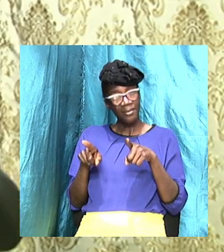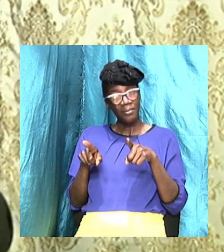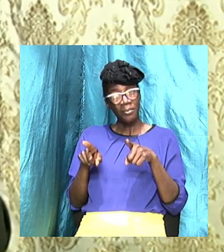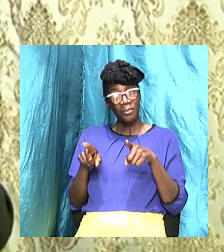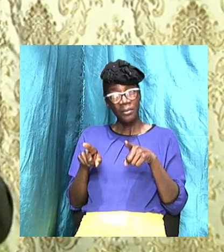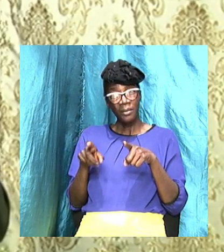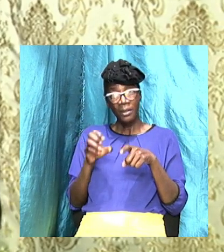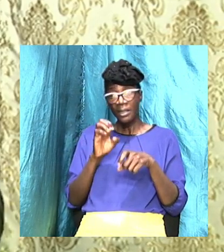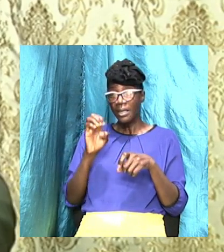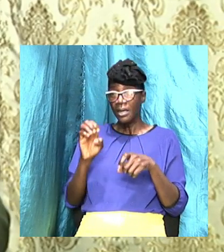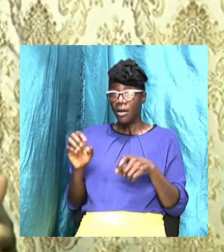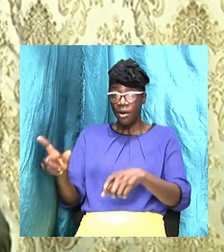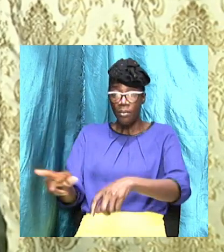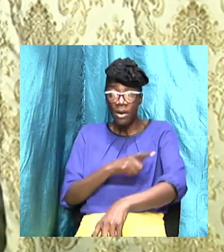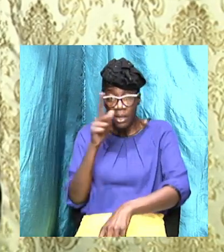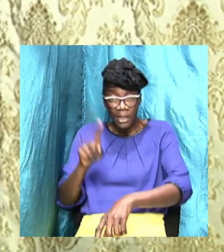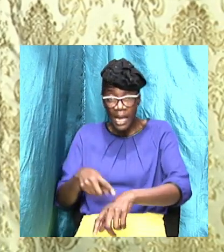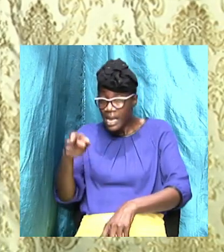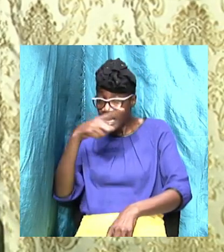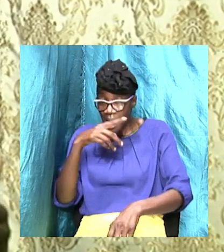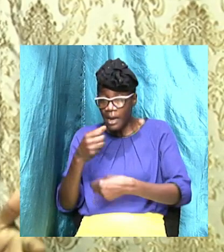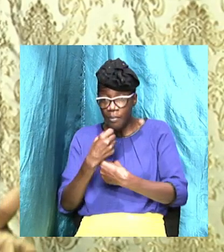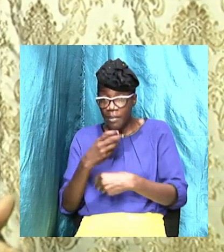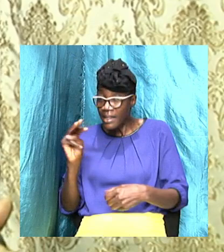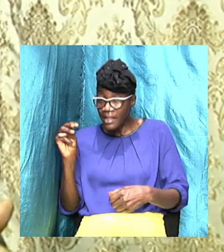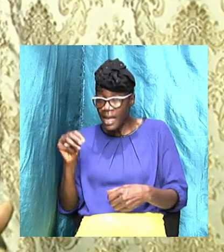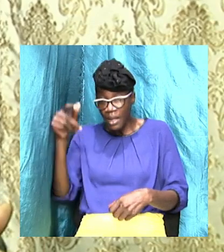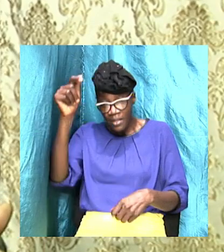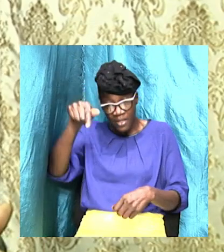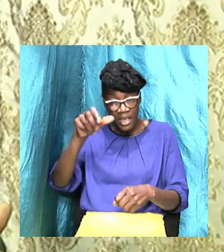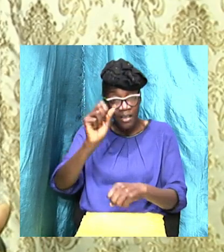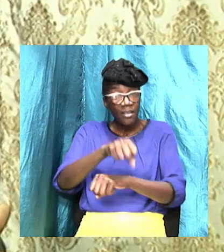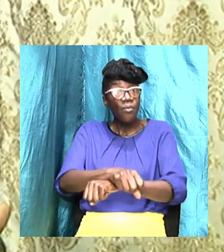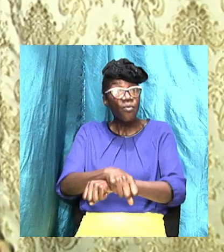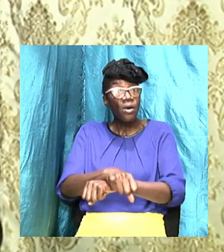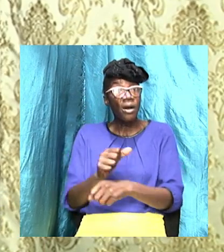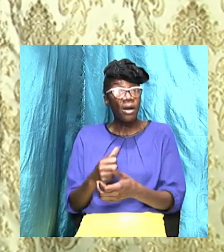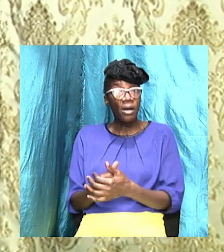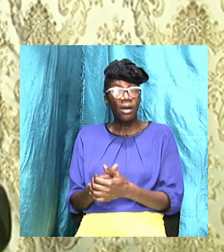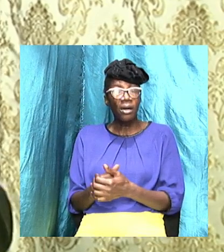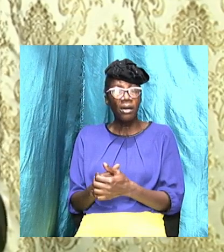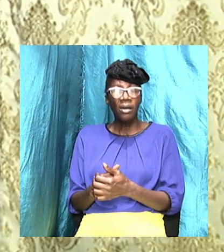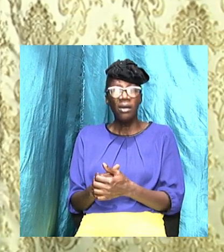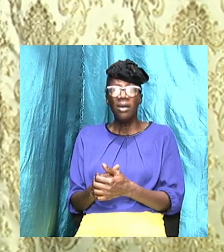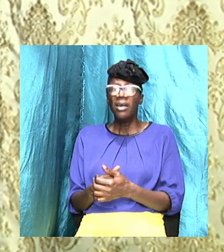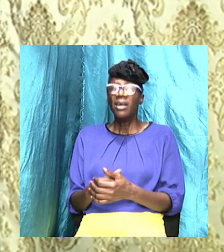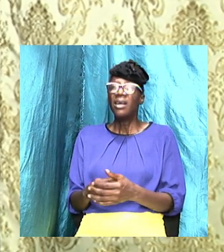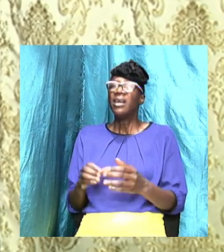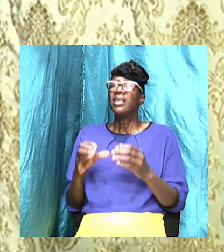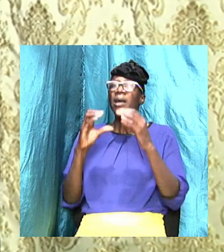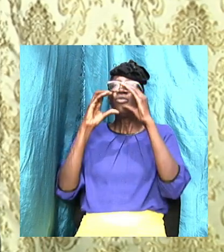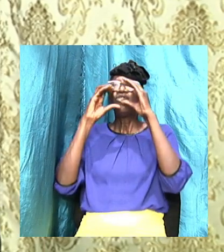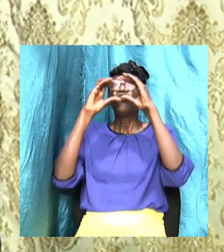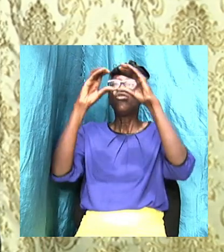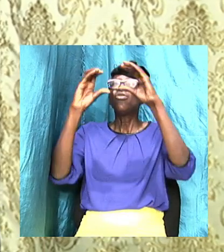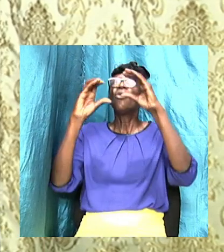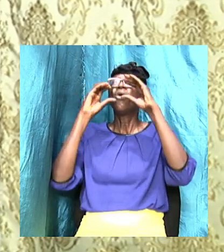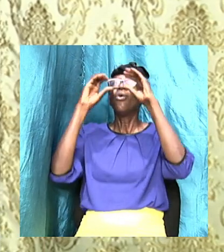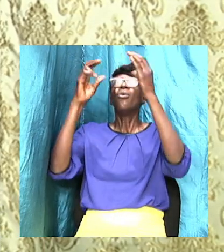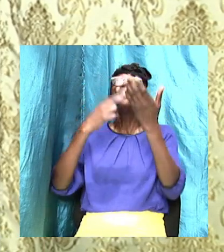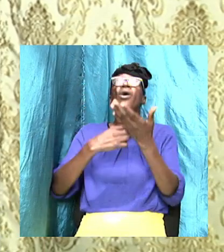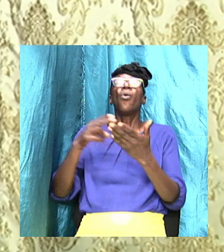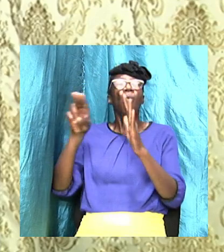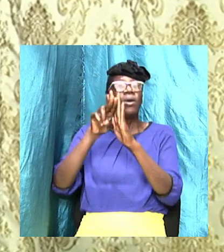From ever since God made them, this was their duty. And they showed forth the holiness